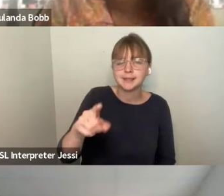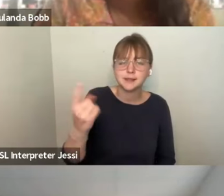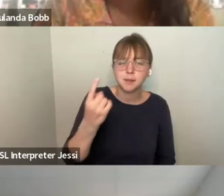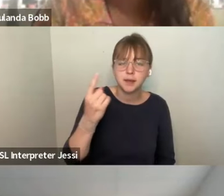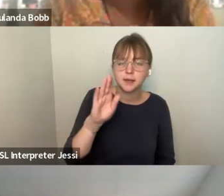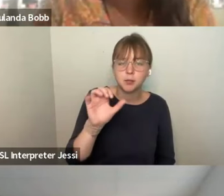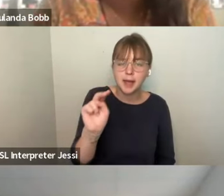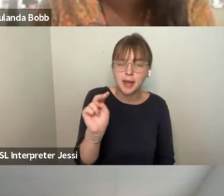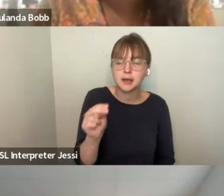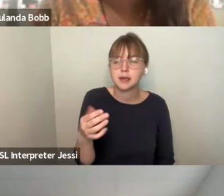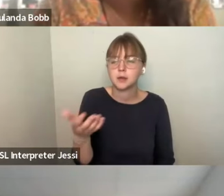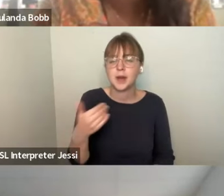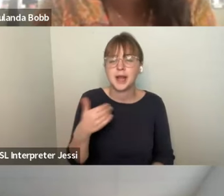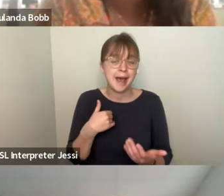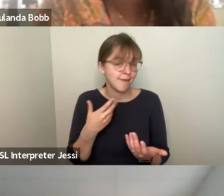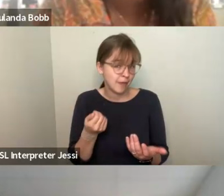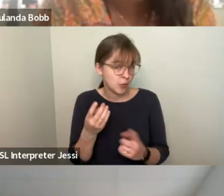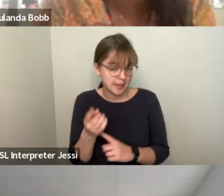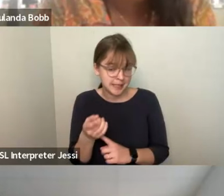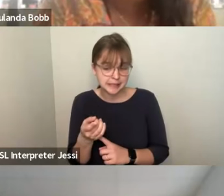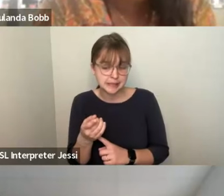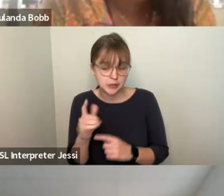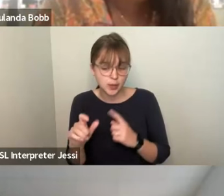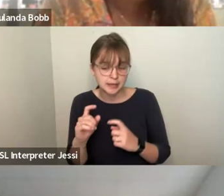for some questions.